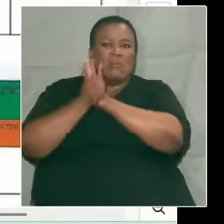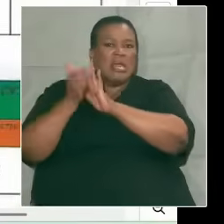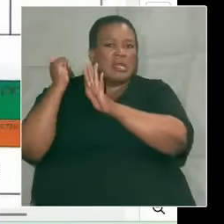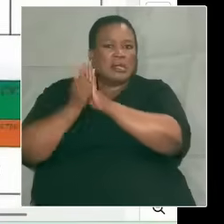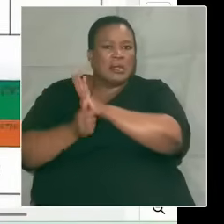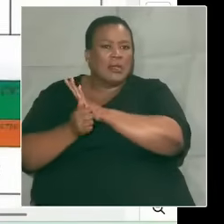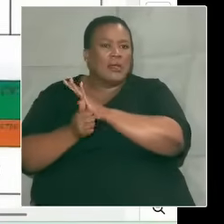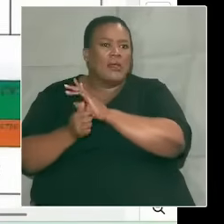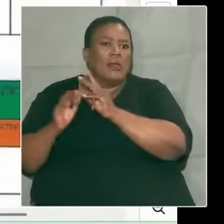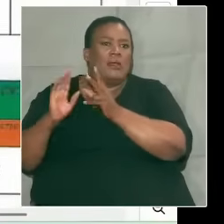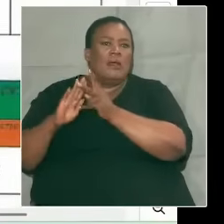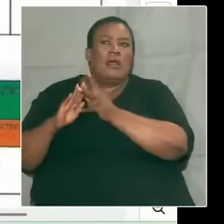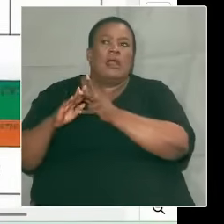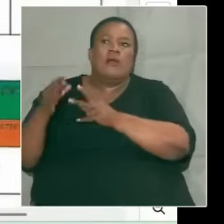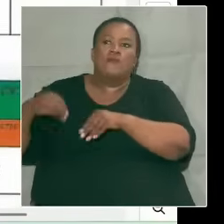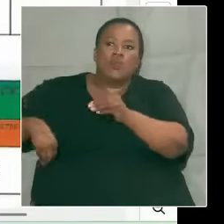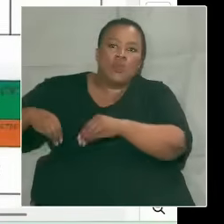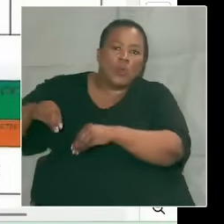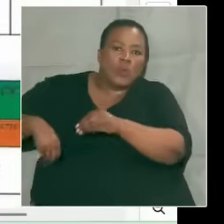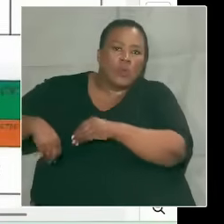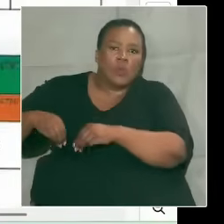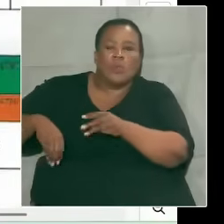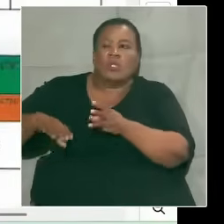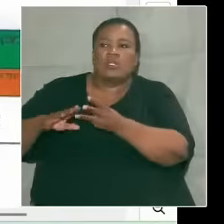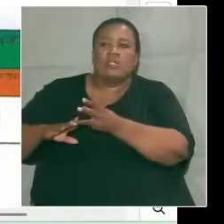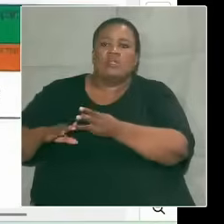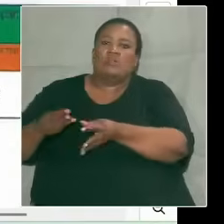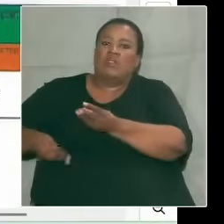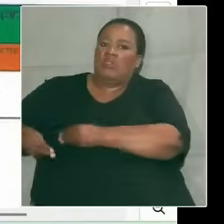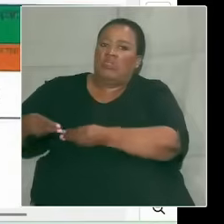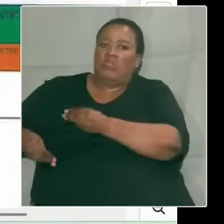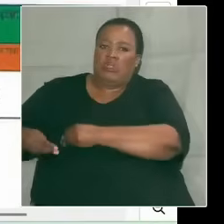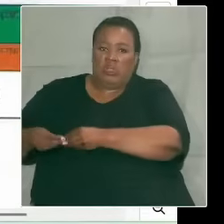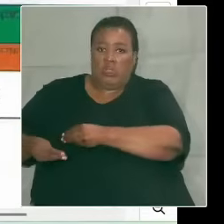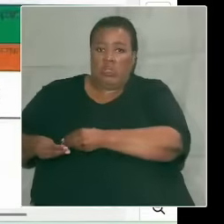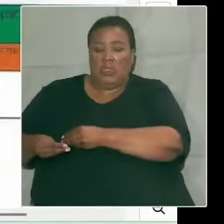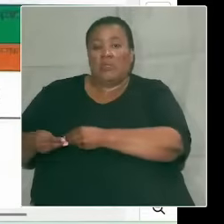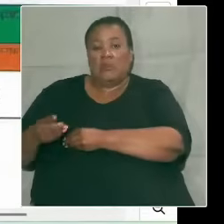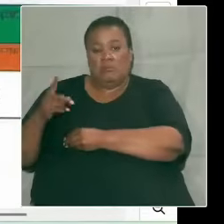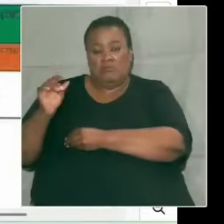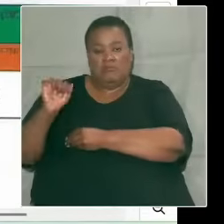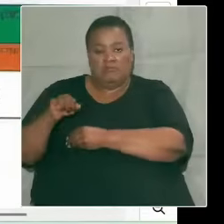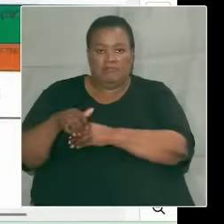murder and fraud and corruption and so on